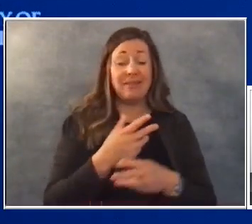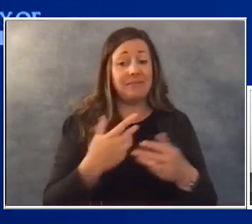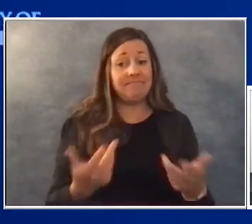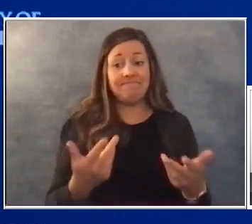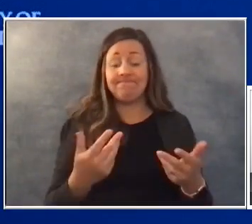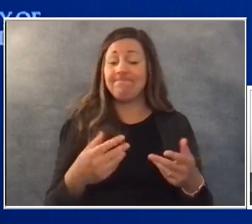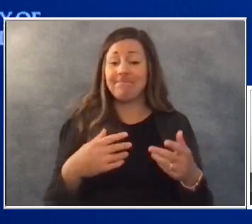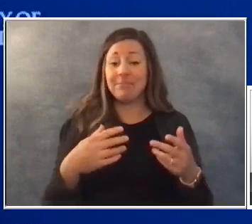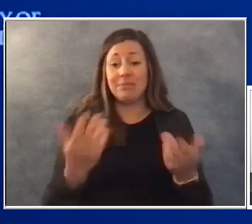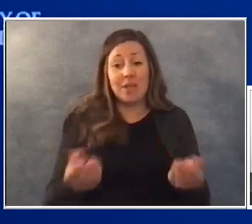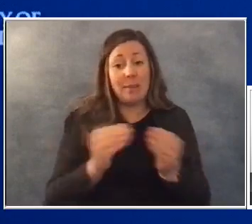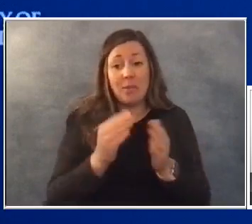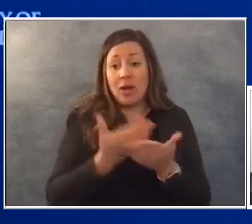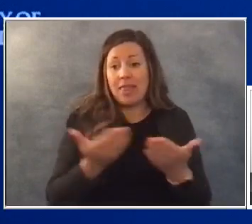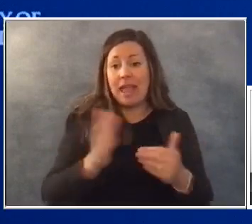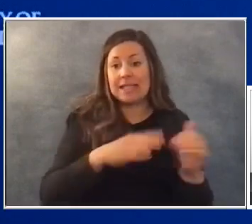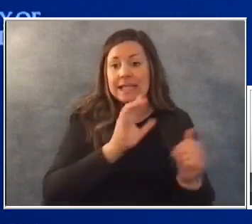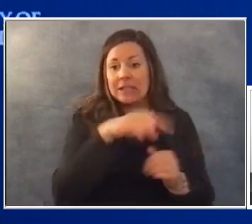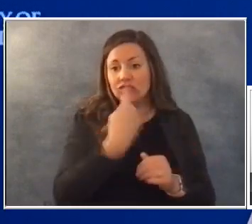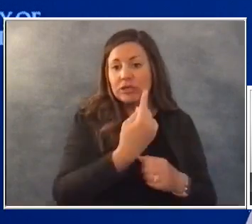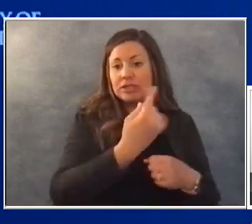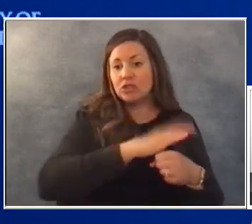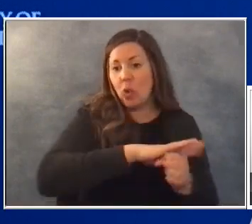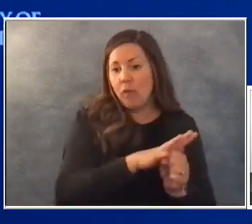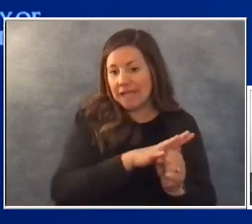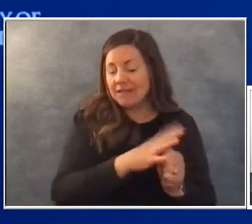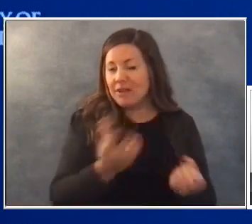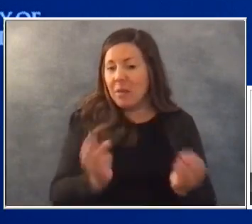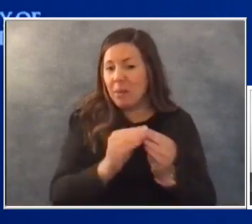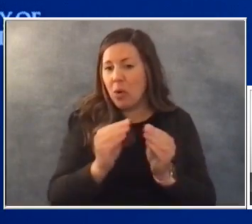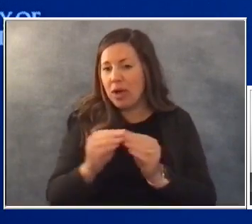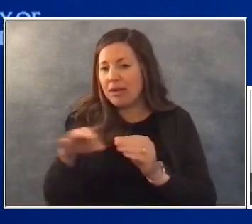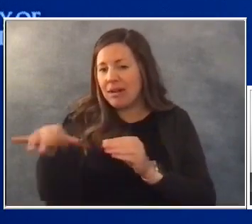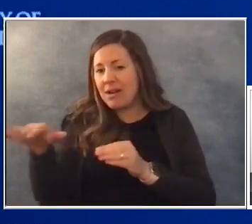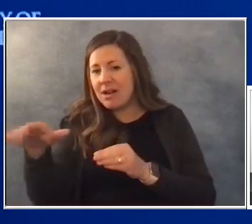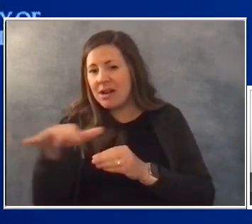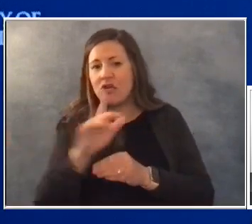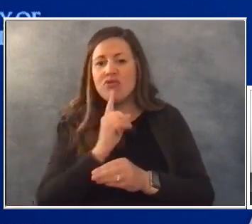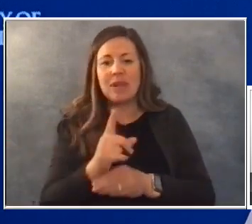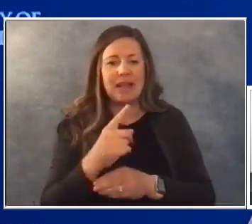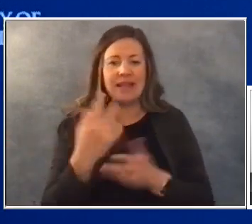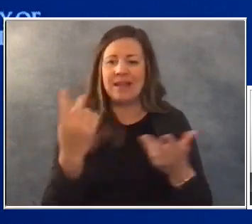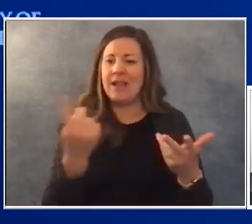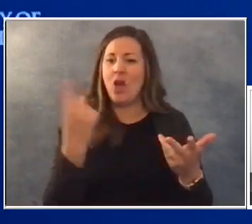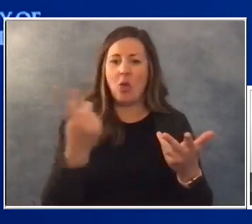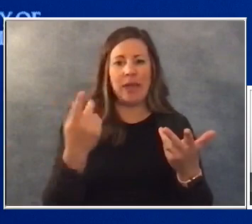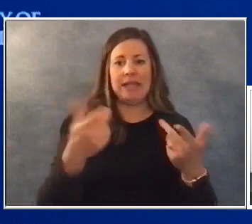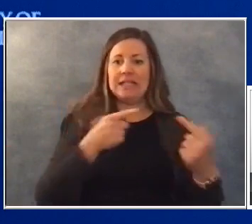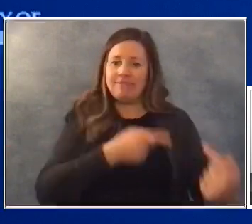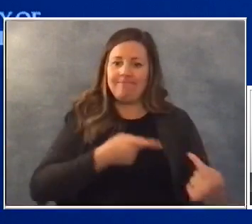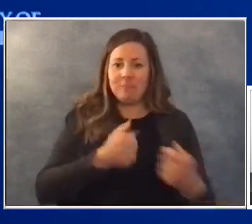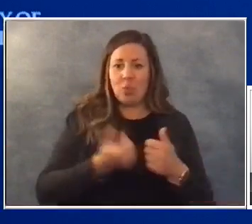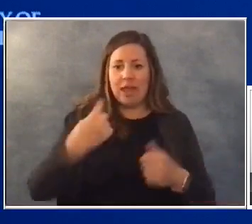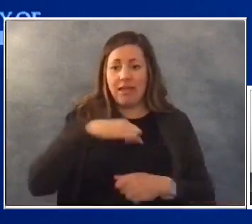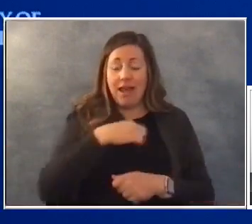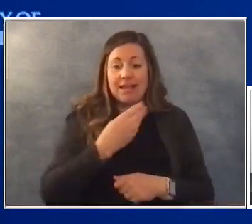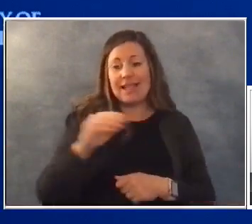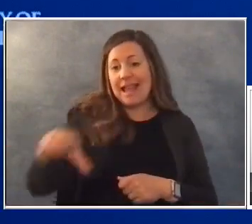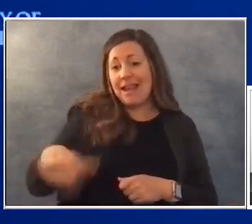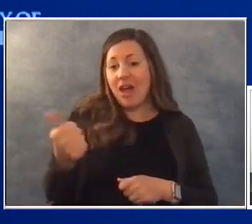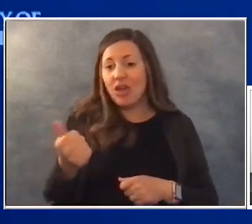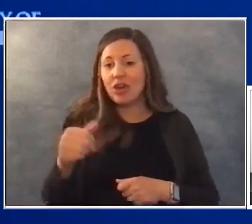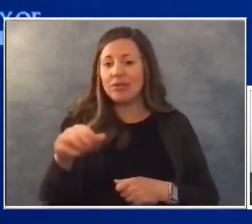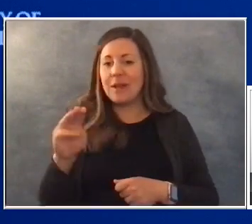more things in COVID out there for sure, and it is a constant battle with us and other microorganisms. But it